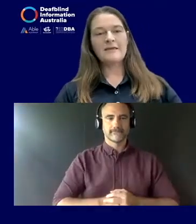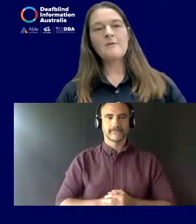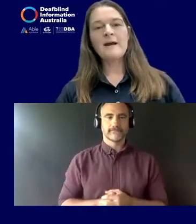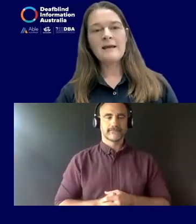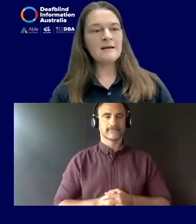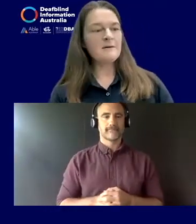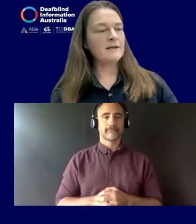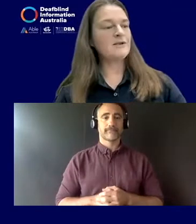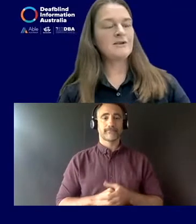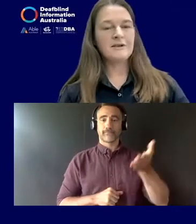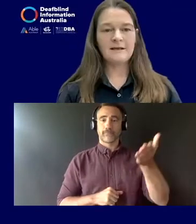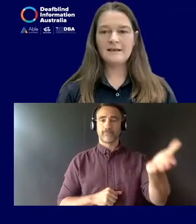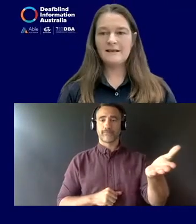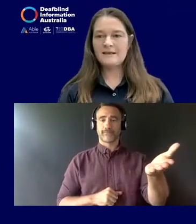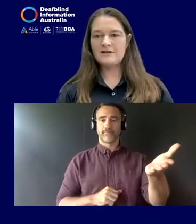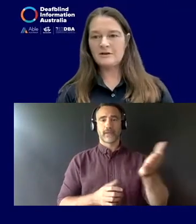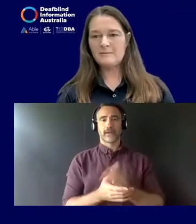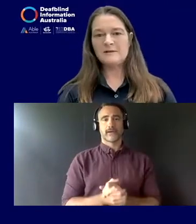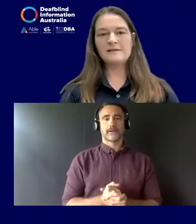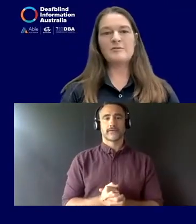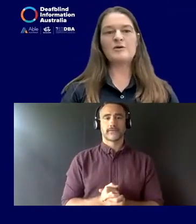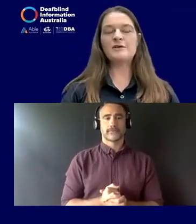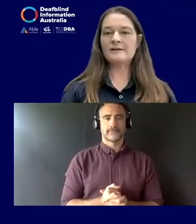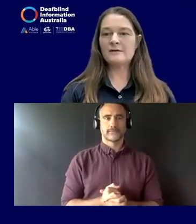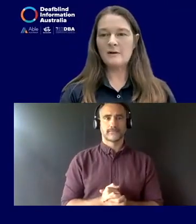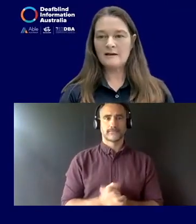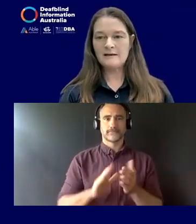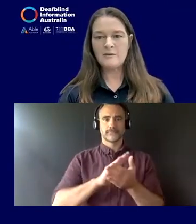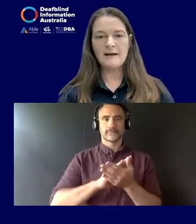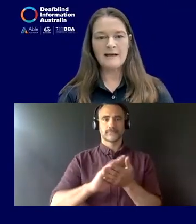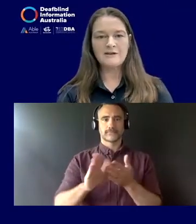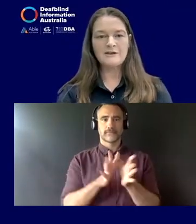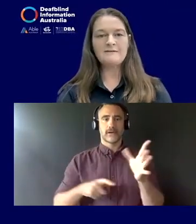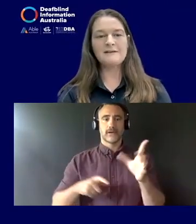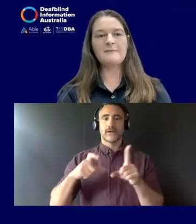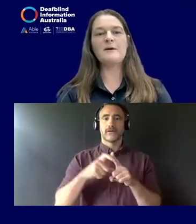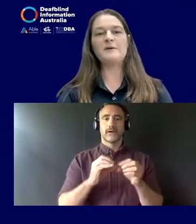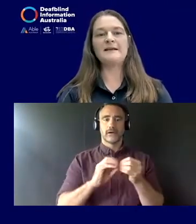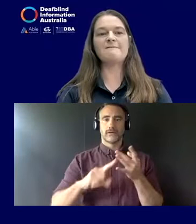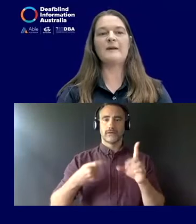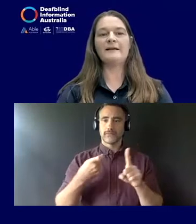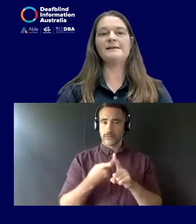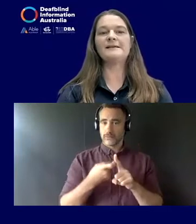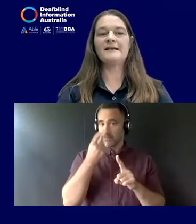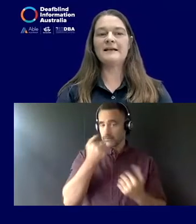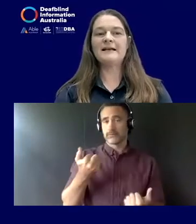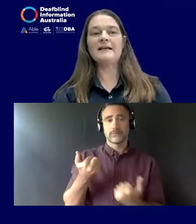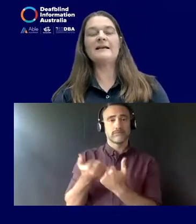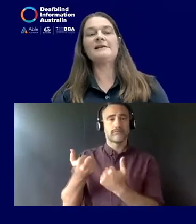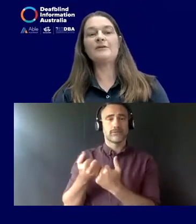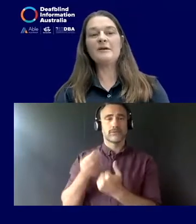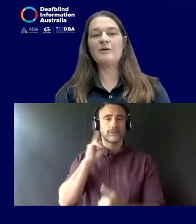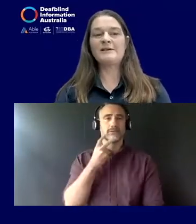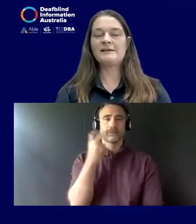The way in which the document supports quality communication for someone with deafblindness